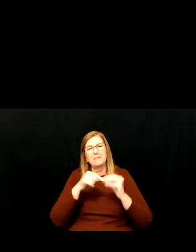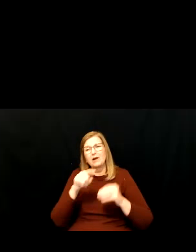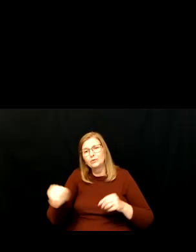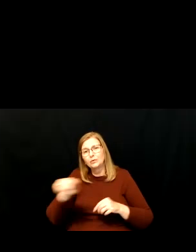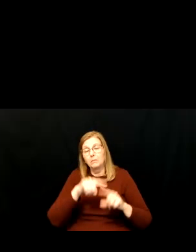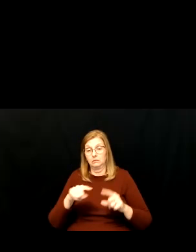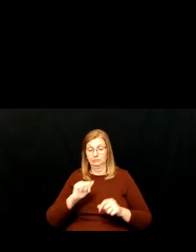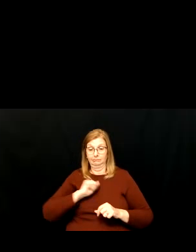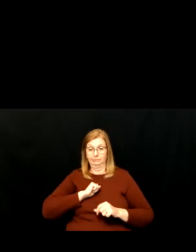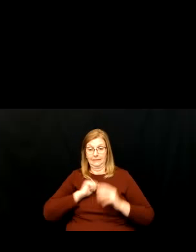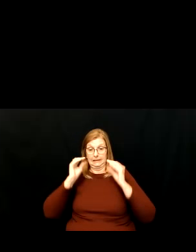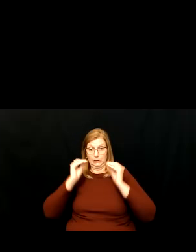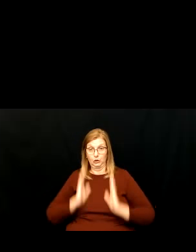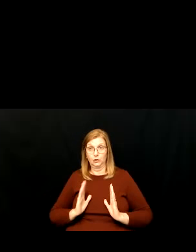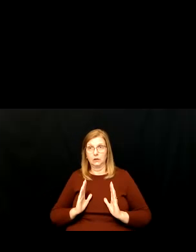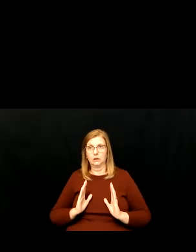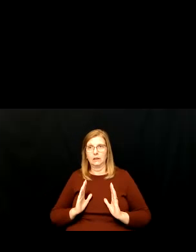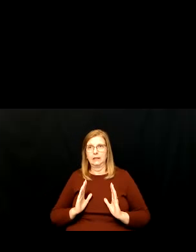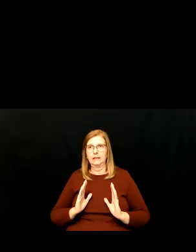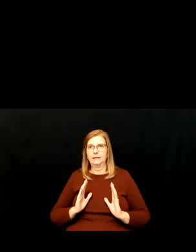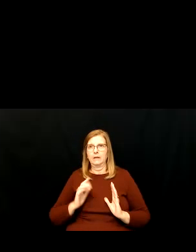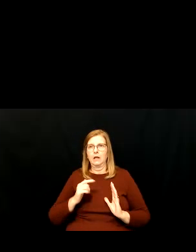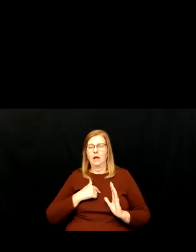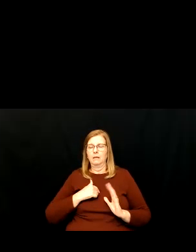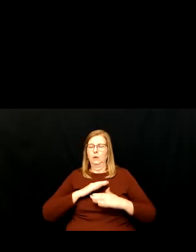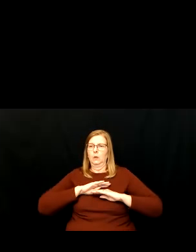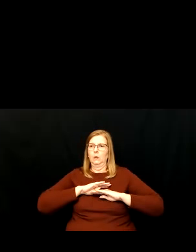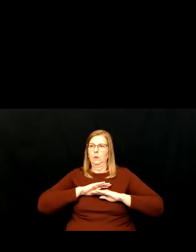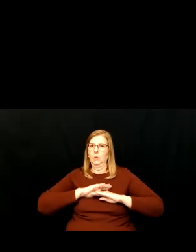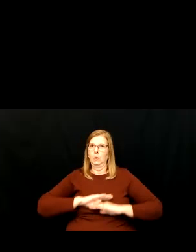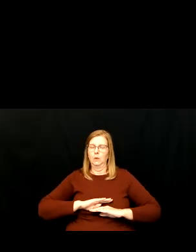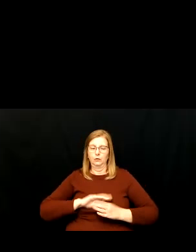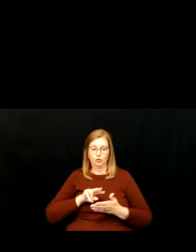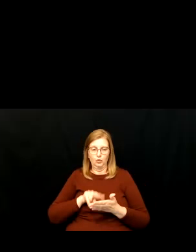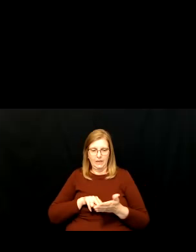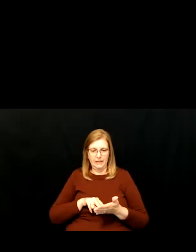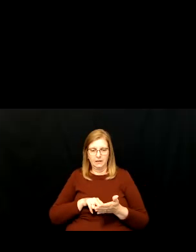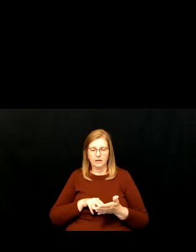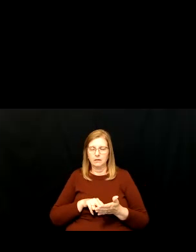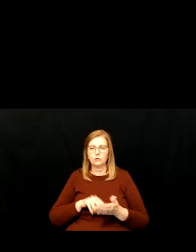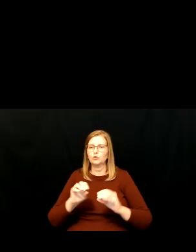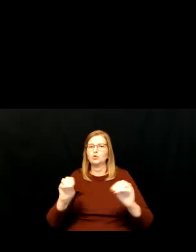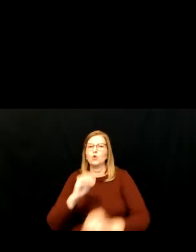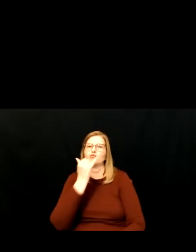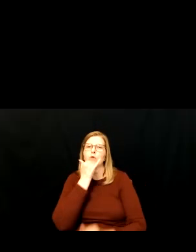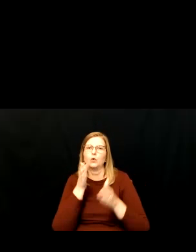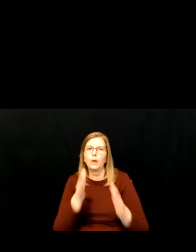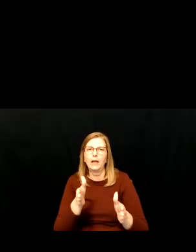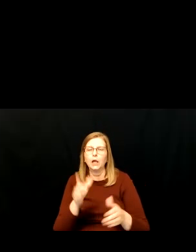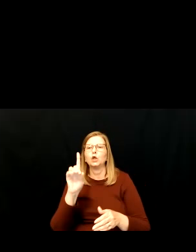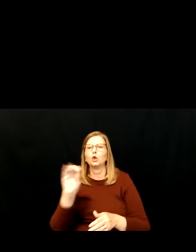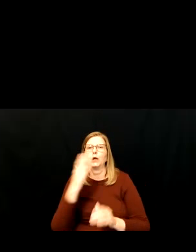about you all, but as an educator, I take great comfort in reading. There's no wrong way, so try your